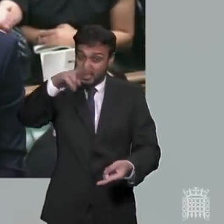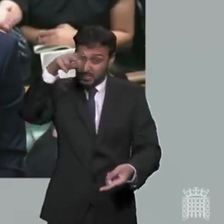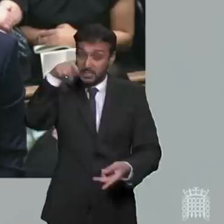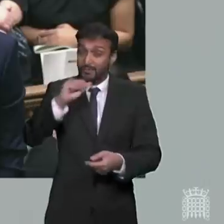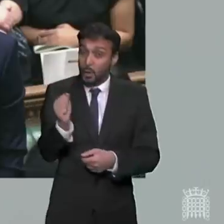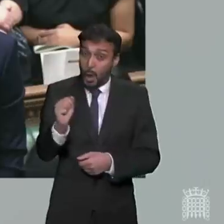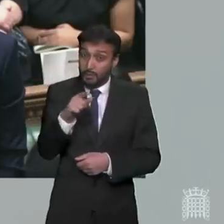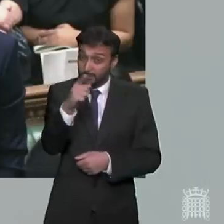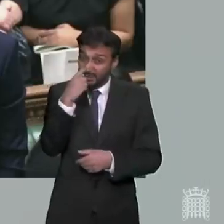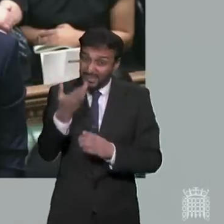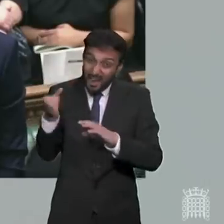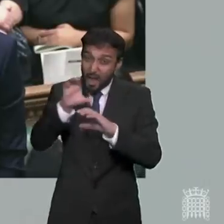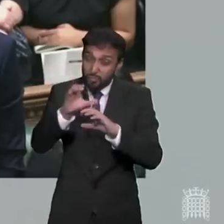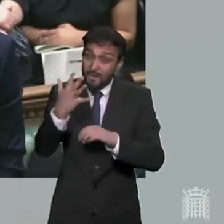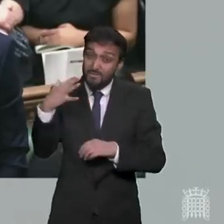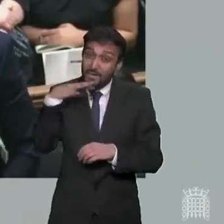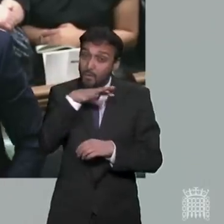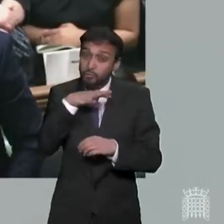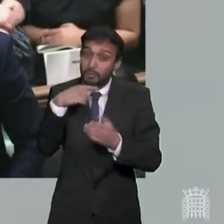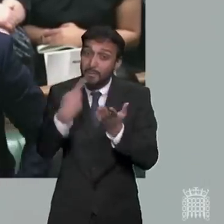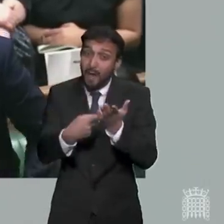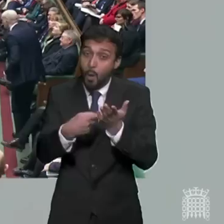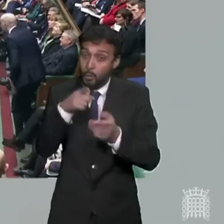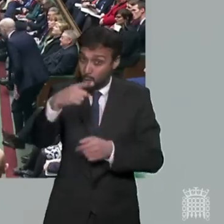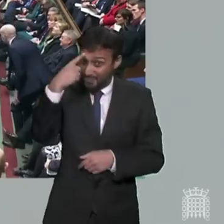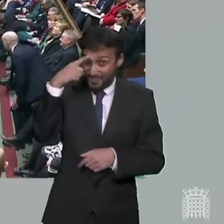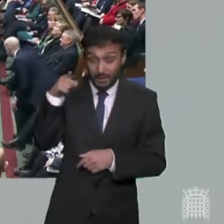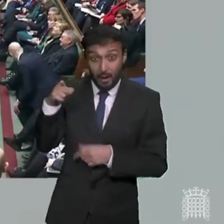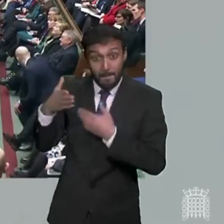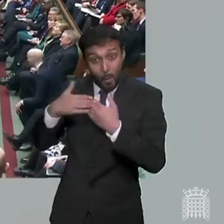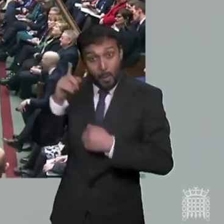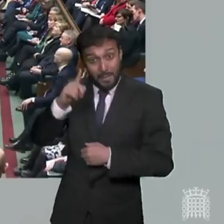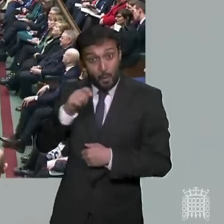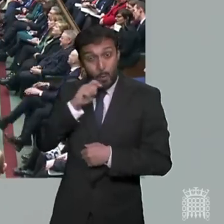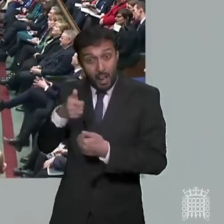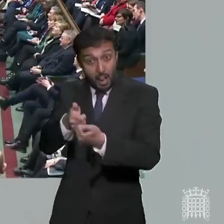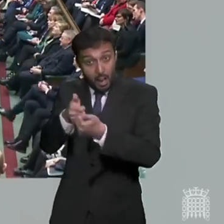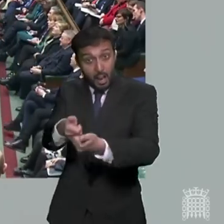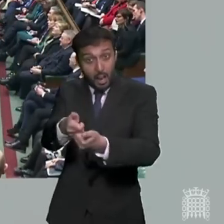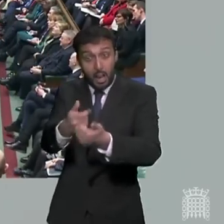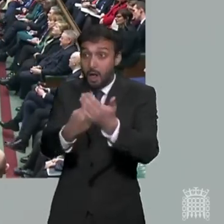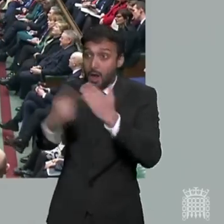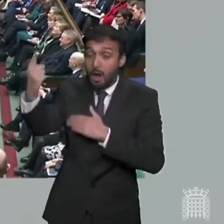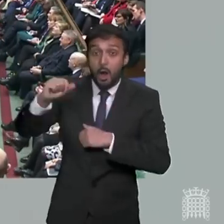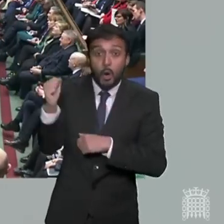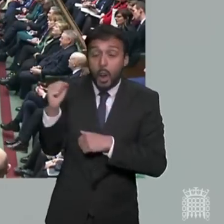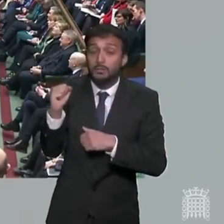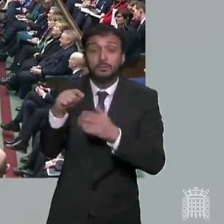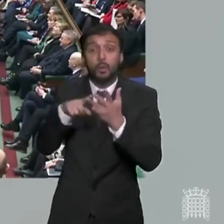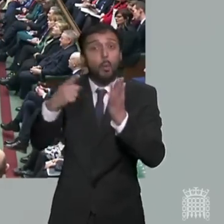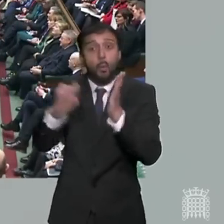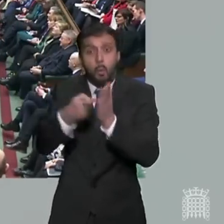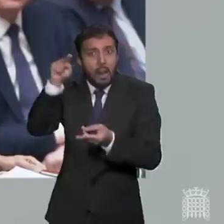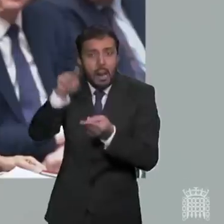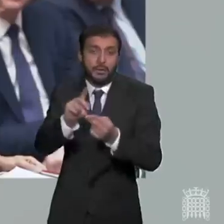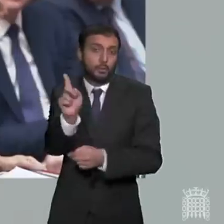£500 will cause those poll numbers to rise or to fall? Well, Mr. Speaker, what we're delivering for households across the